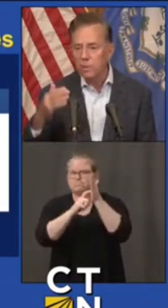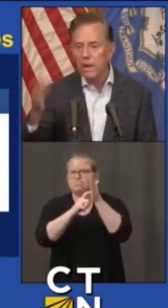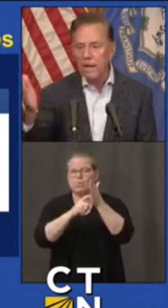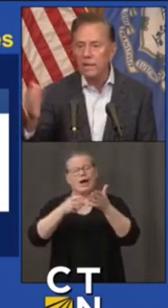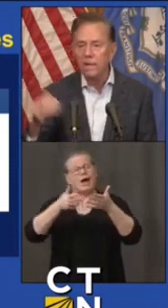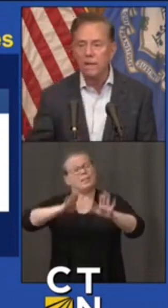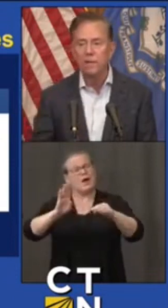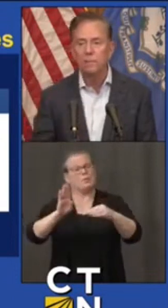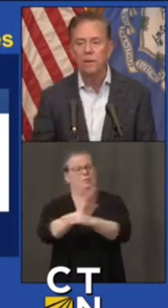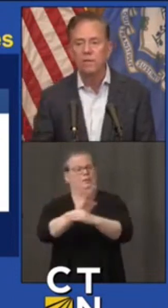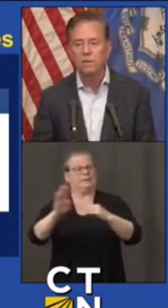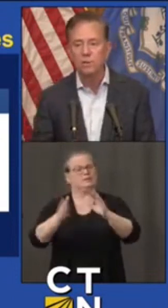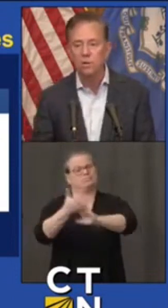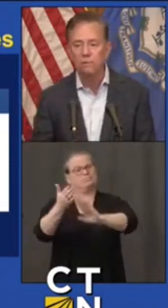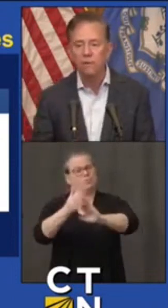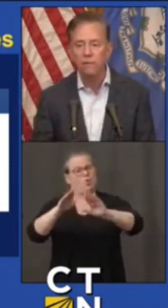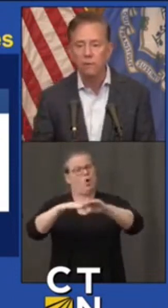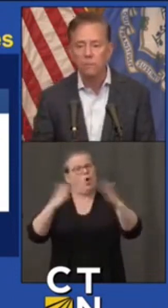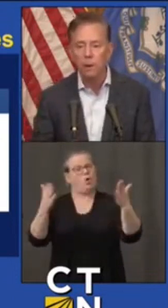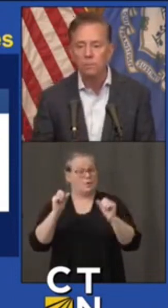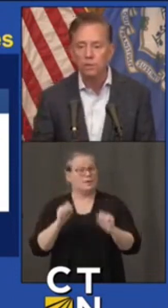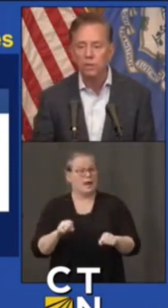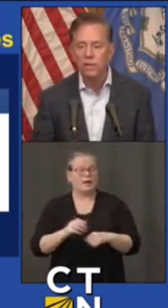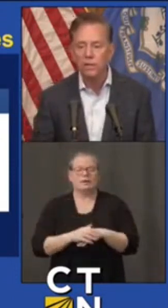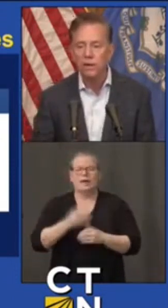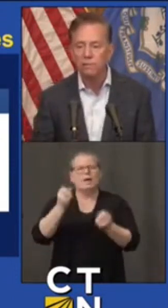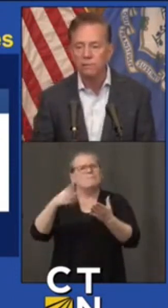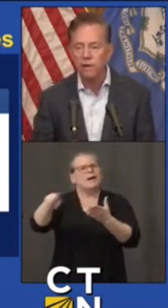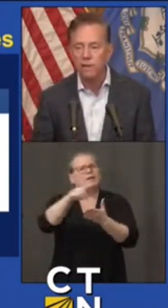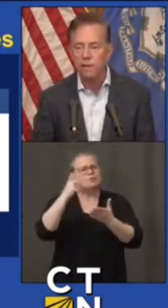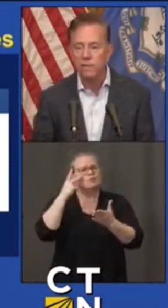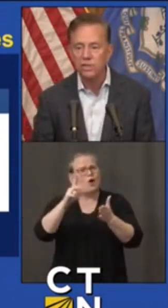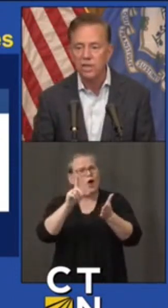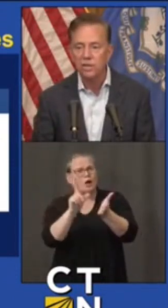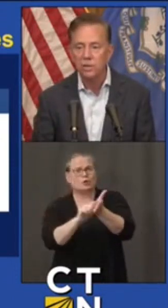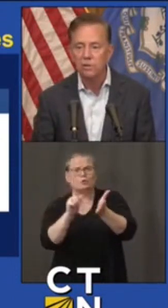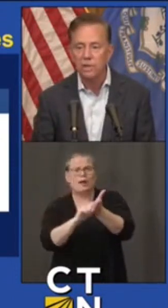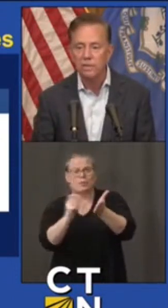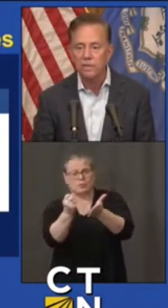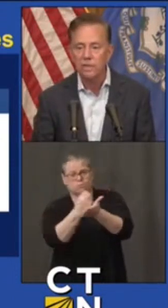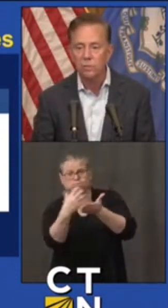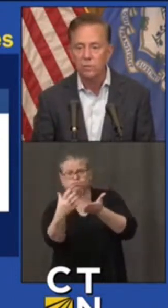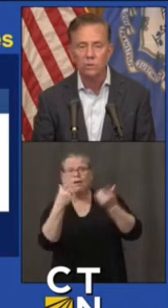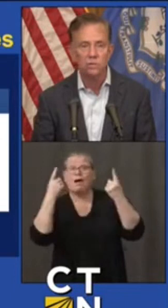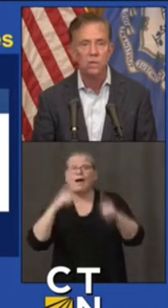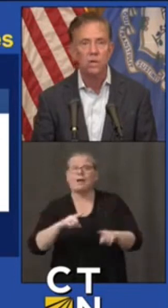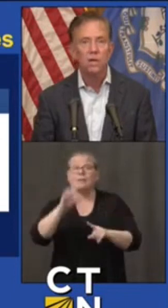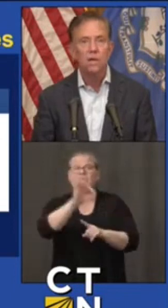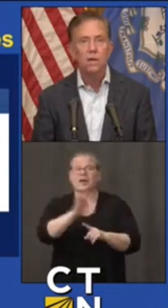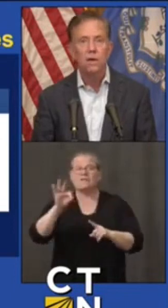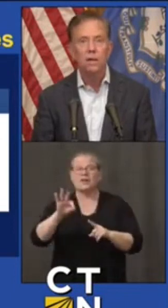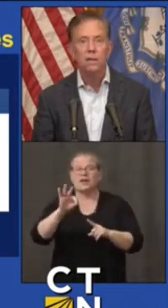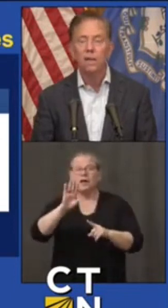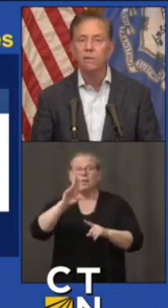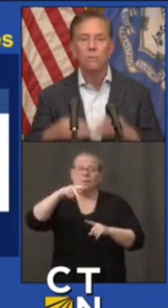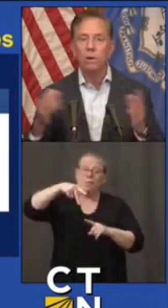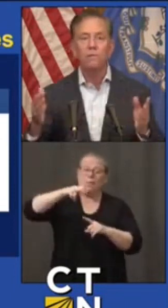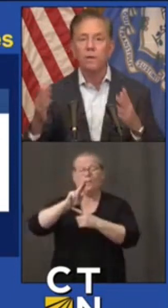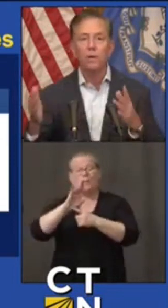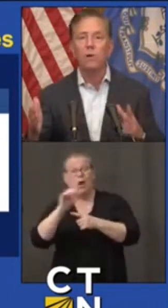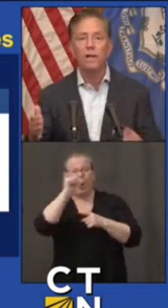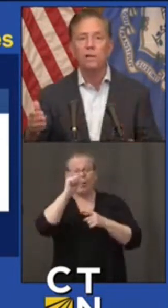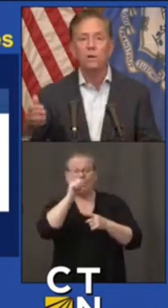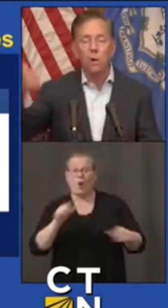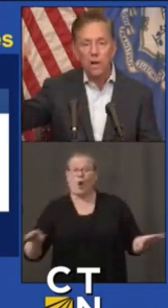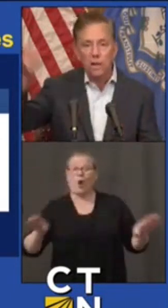Here's a headline, I think many of you saw it. Fairfield Pub shut down after violating state COVID-19 orders. They willfully